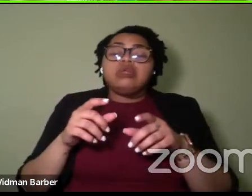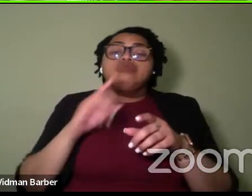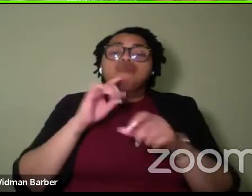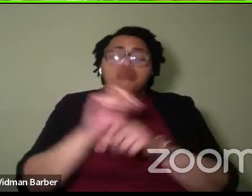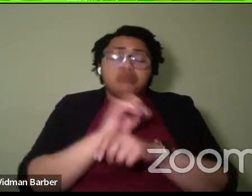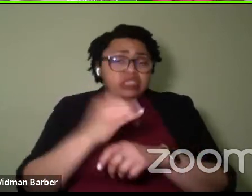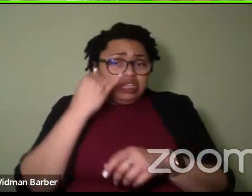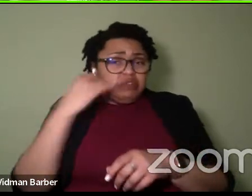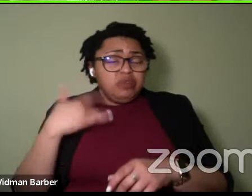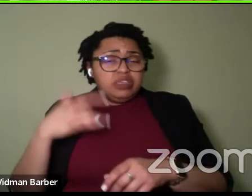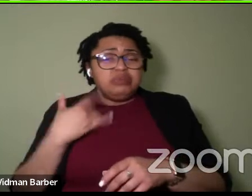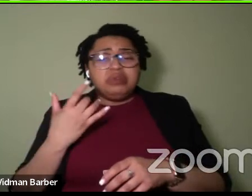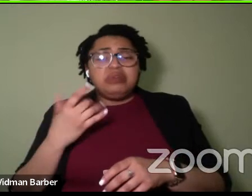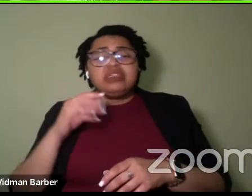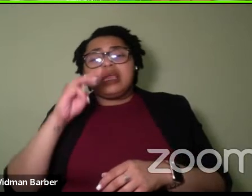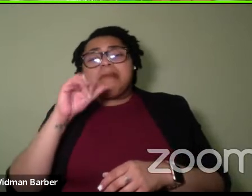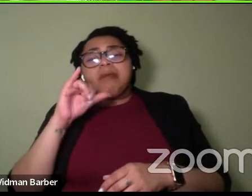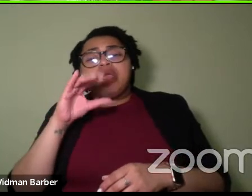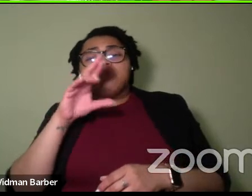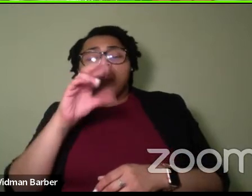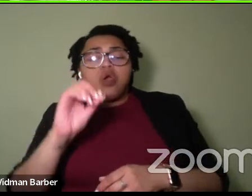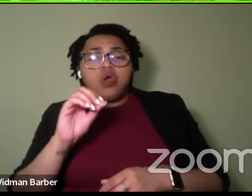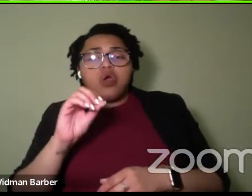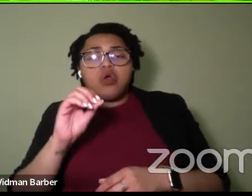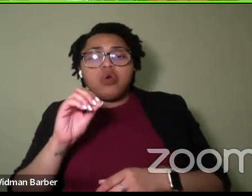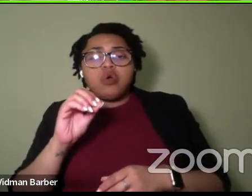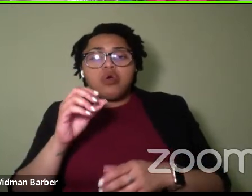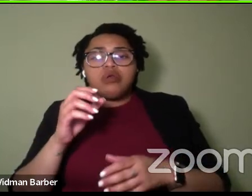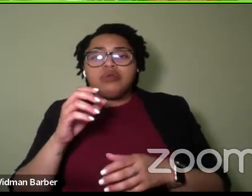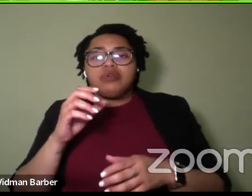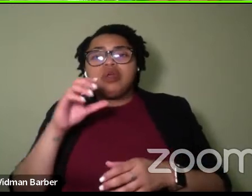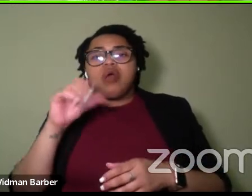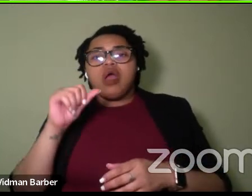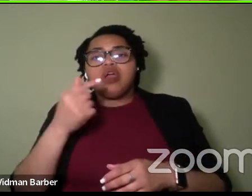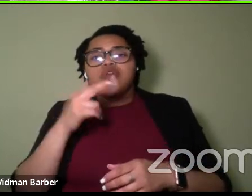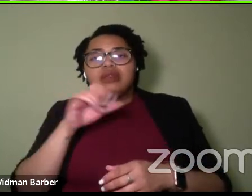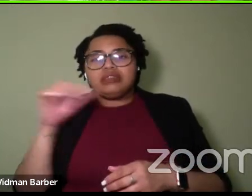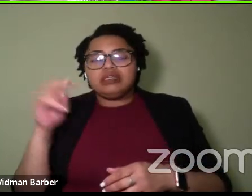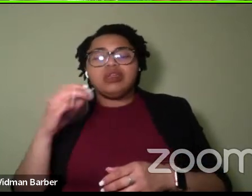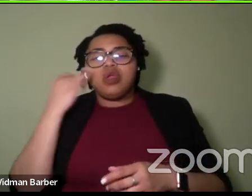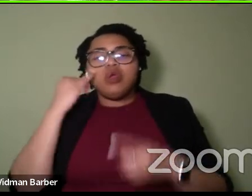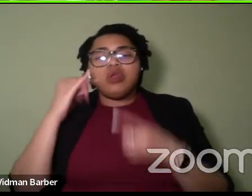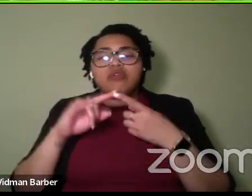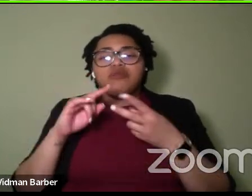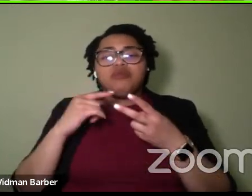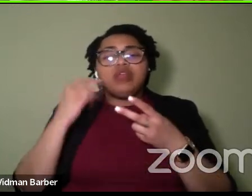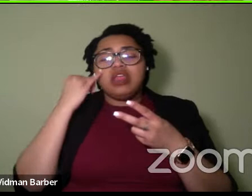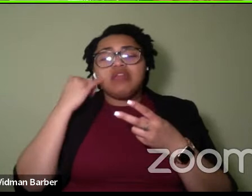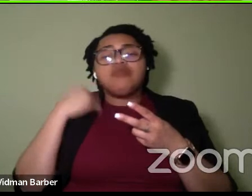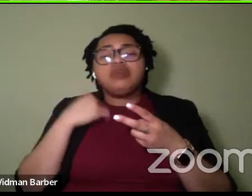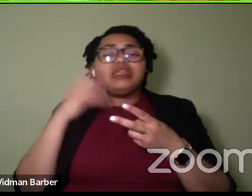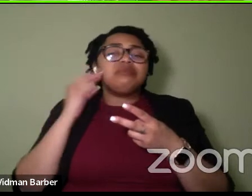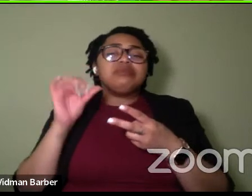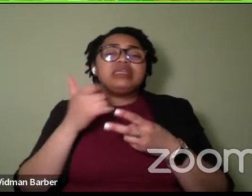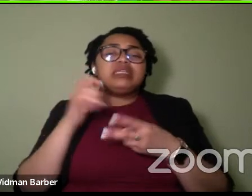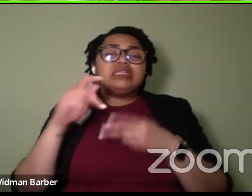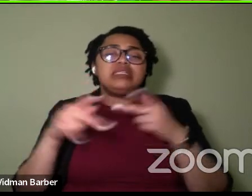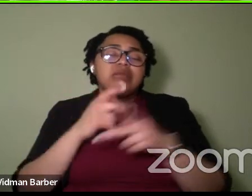when we experience any type of racism, we are told to brush it off so we can continue moving forward. But